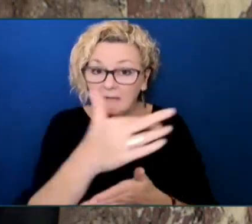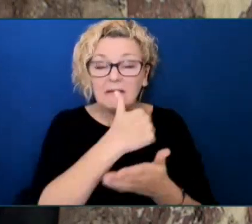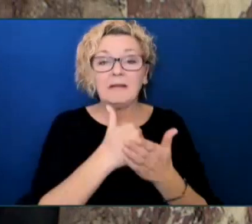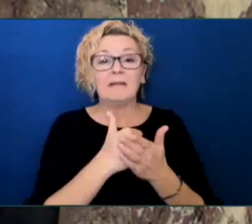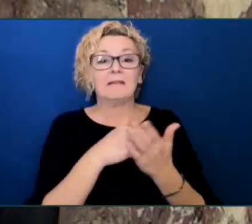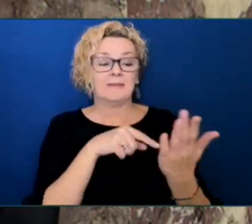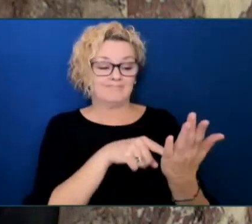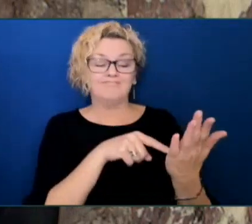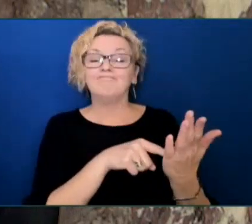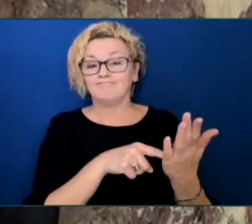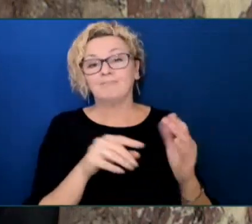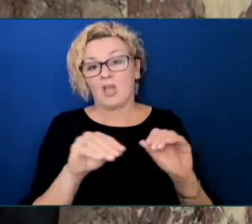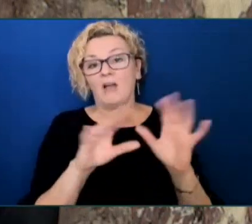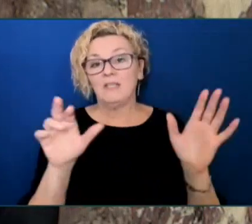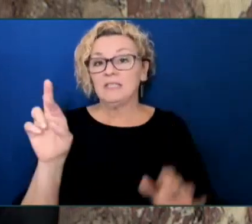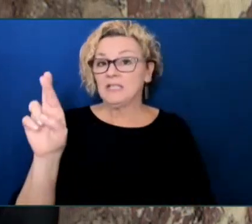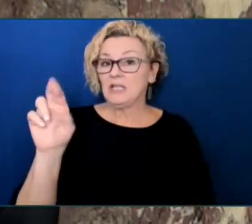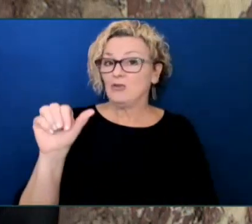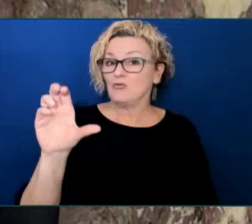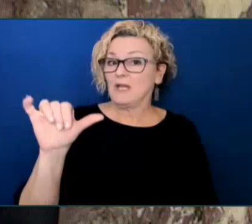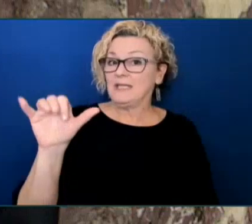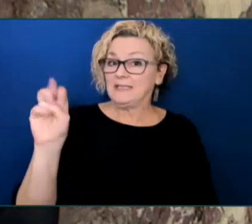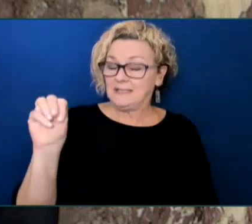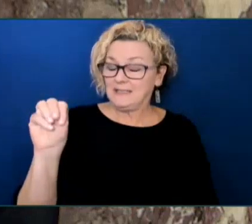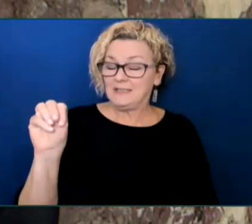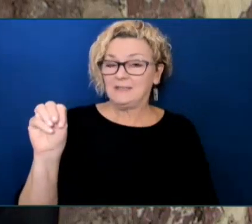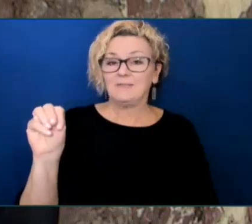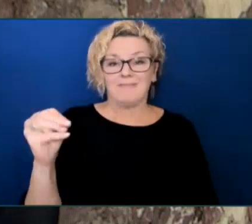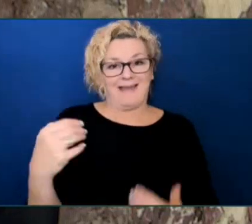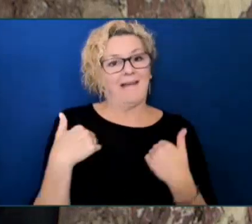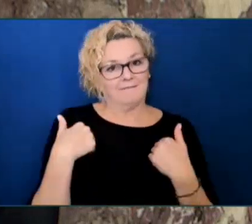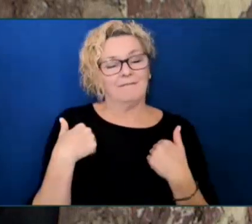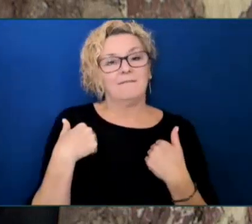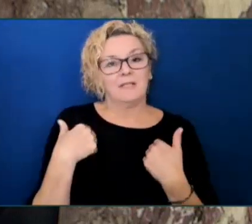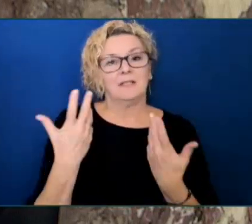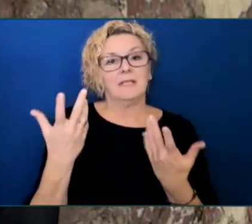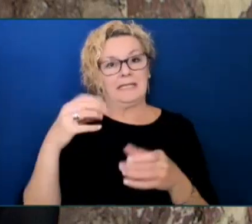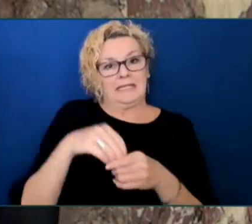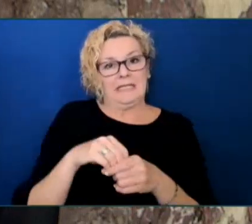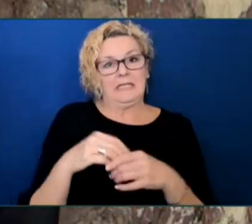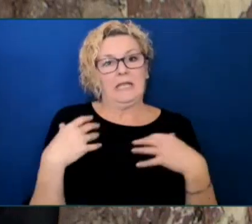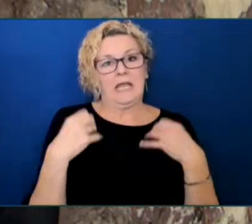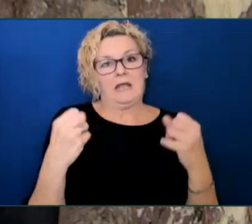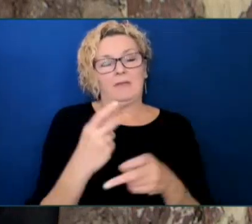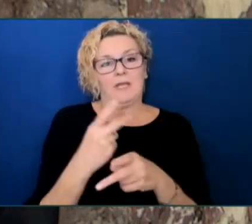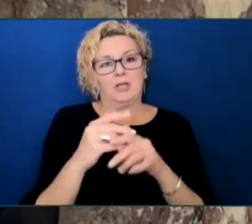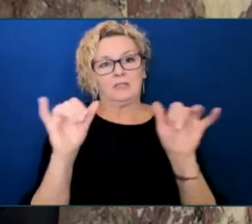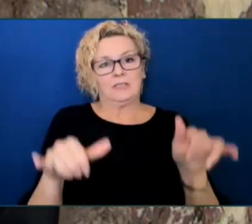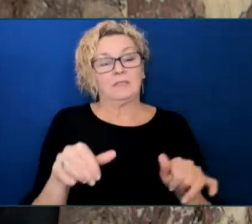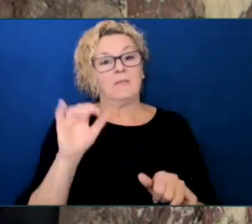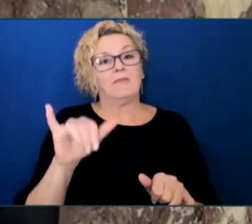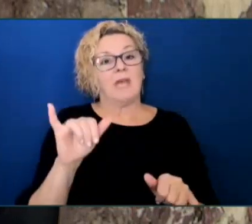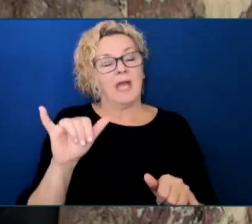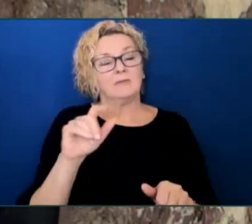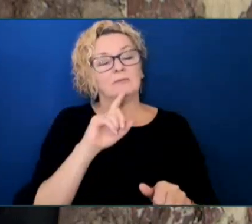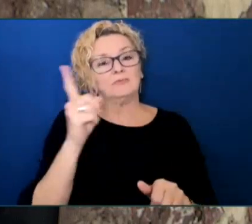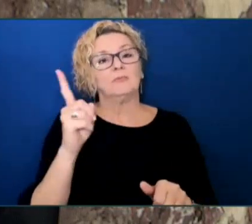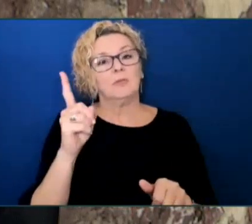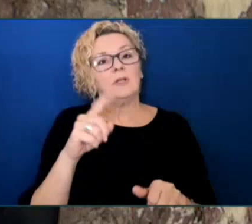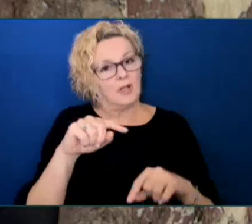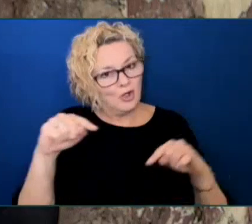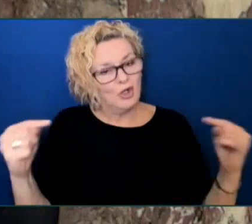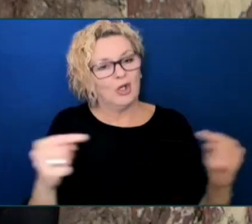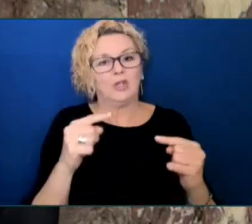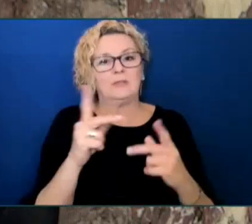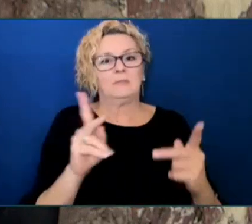racism, where it exists in healthcare, is damaging to people's health. We are taking